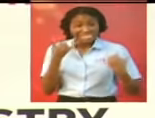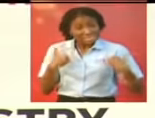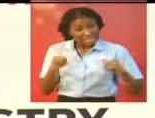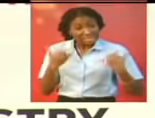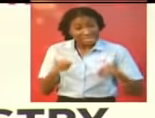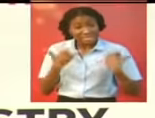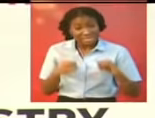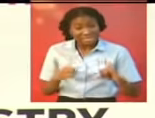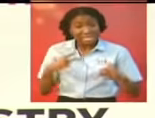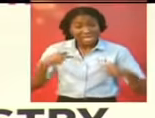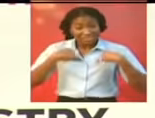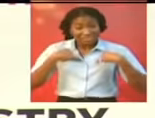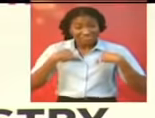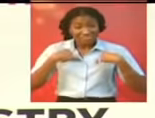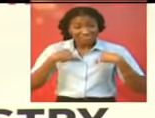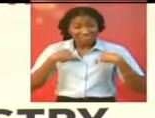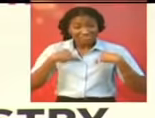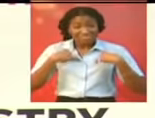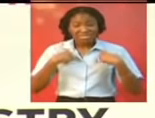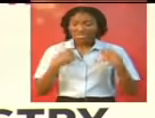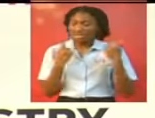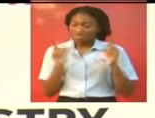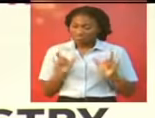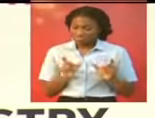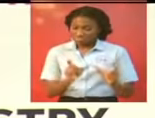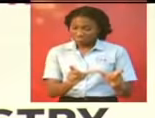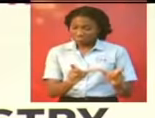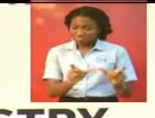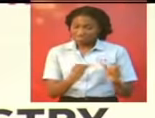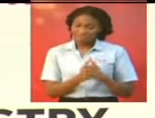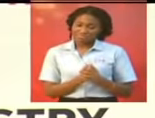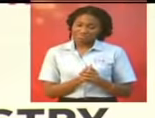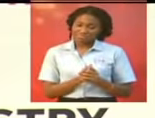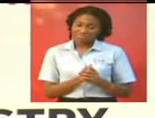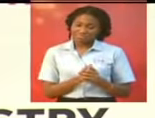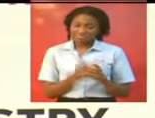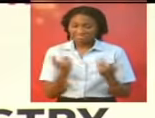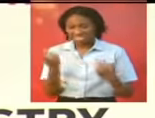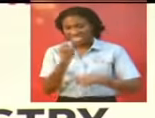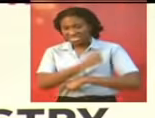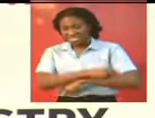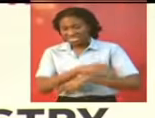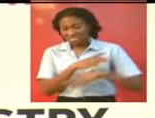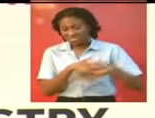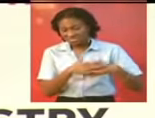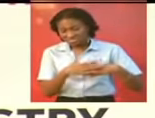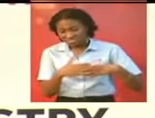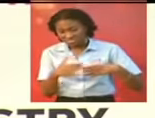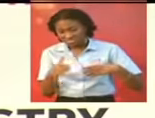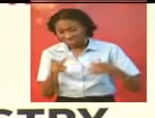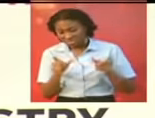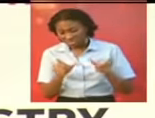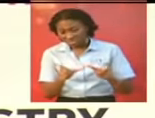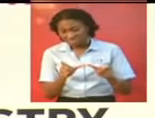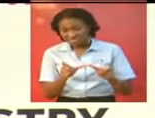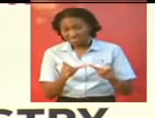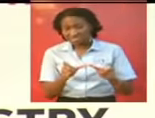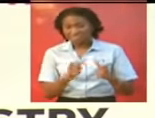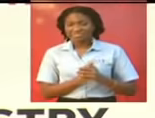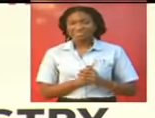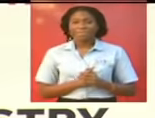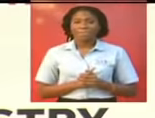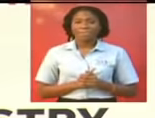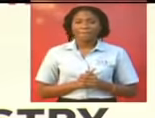respiratory symptoms. And then they add a certain number of days to that, and they determine how long you need to be in quarantine. Of course, it also